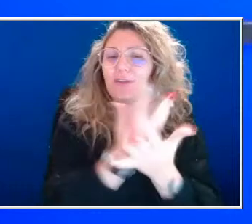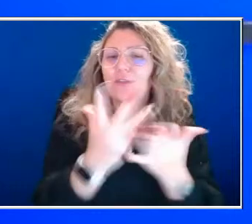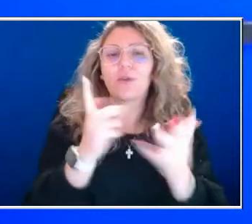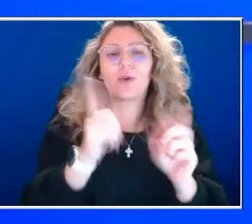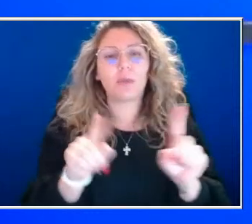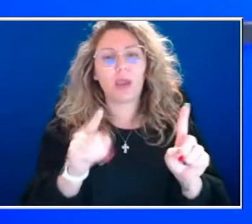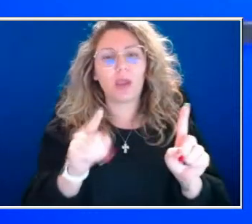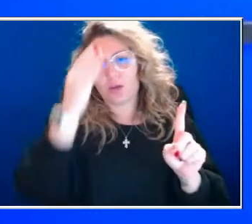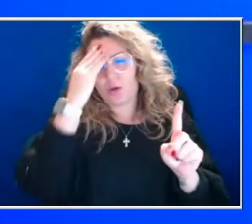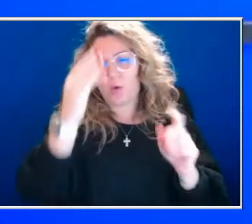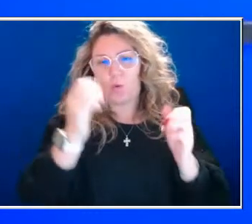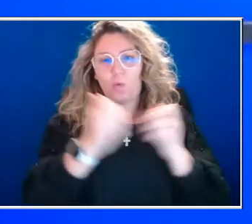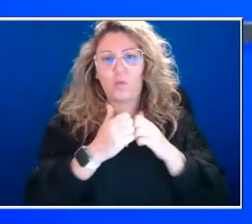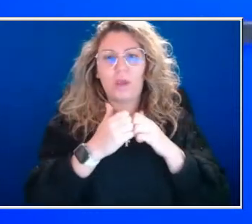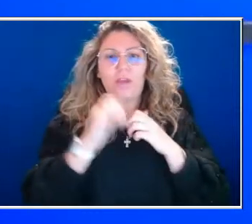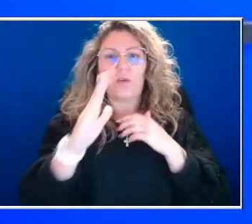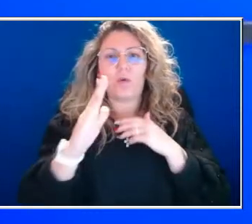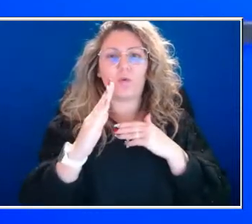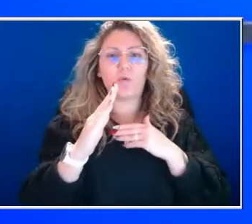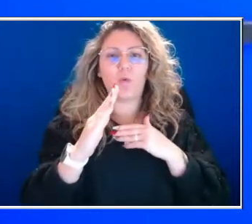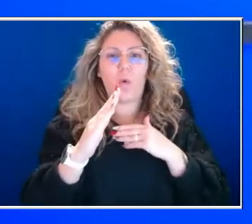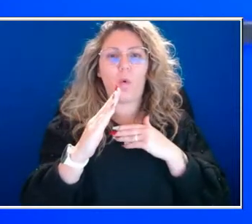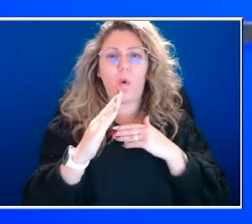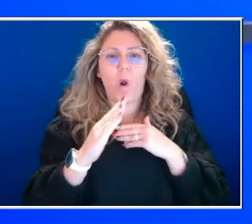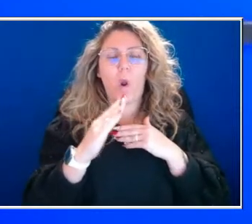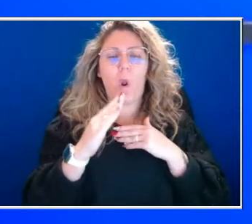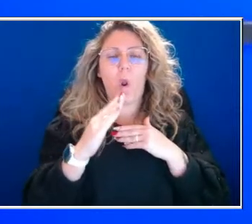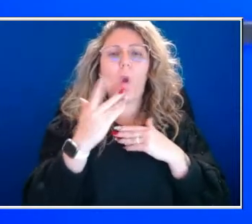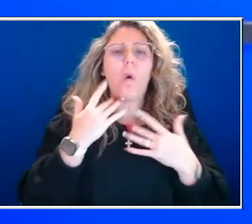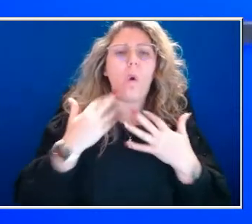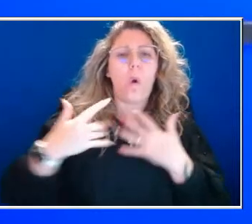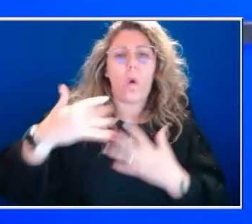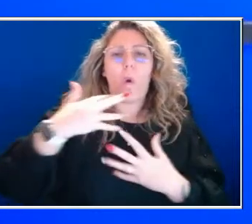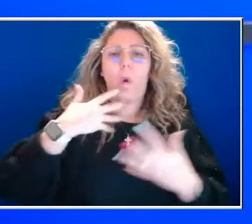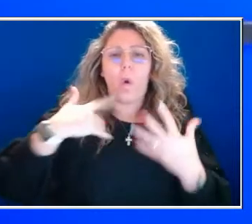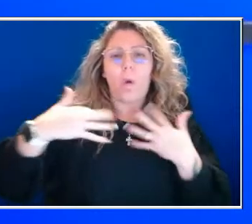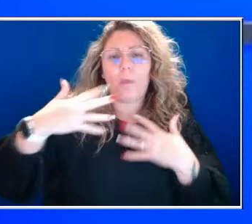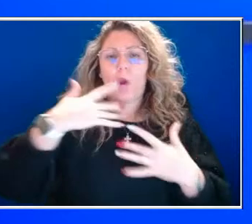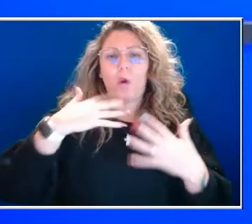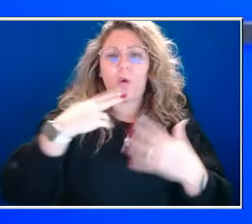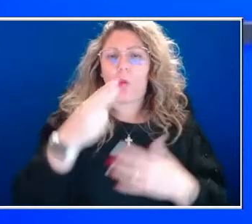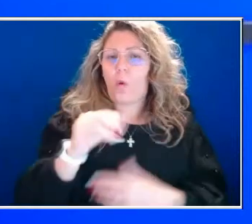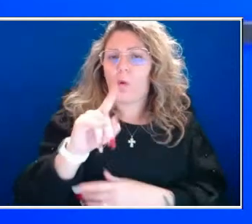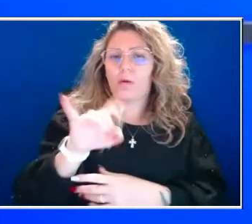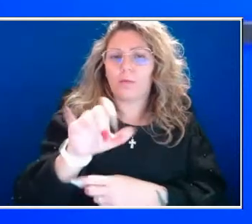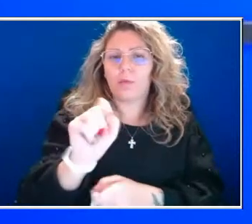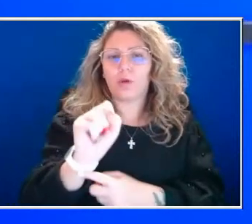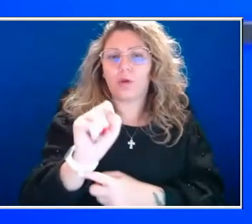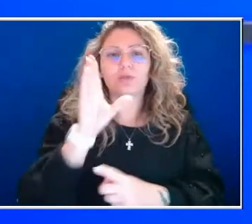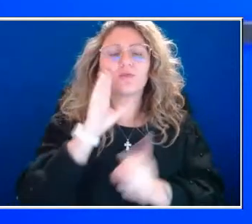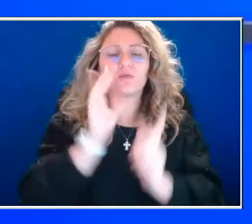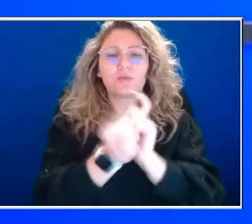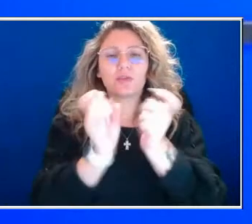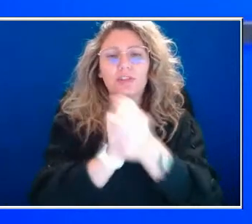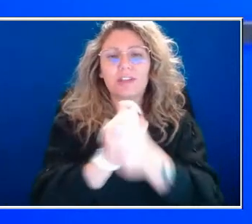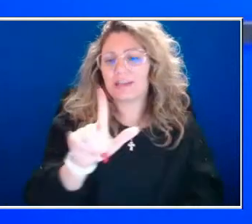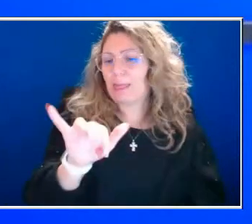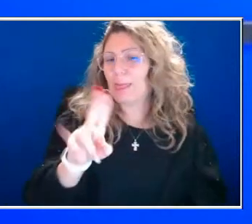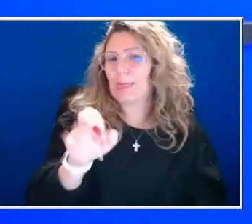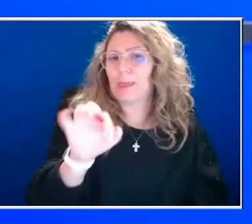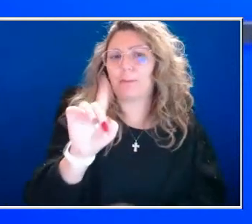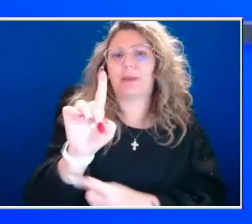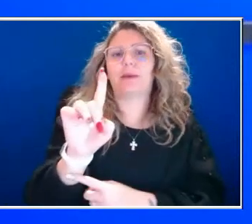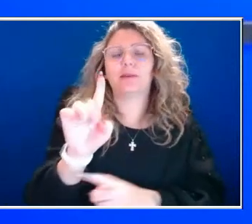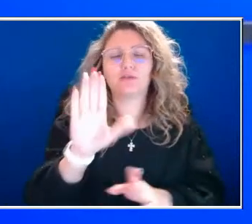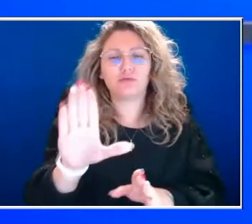hormonal changes, specifically decreasing estrogen, there are changes in the lipid profile, so there's an increase